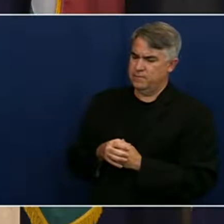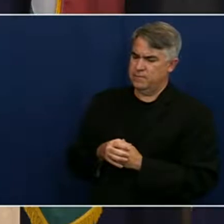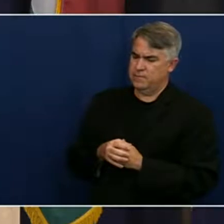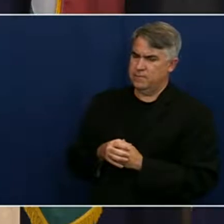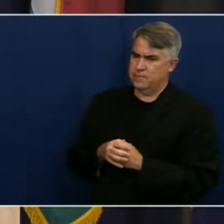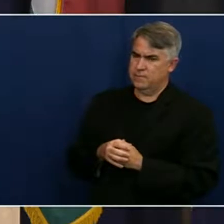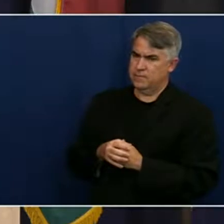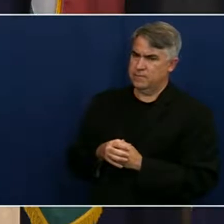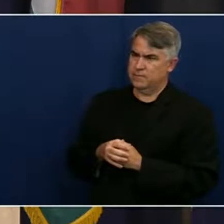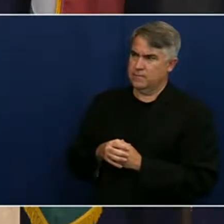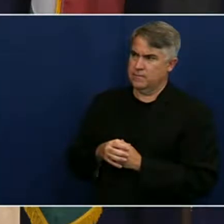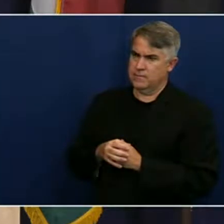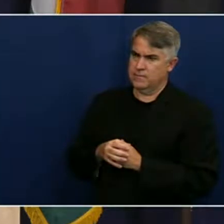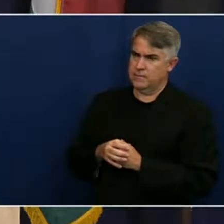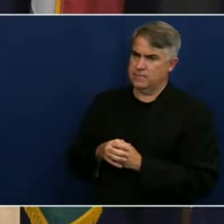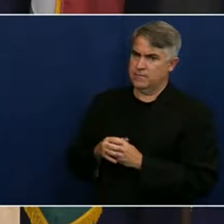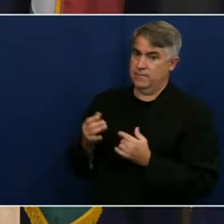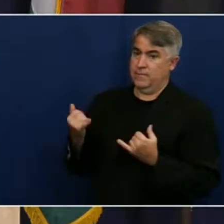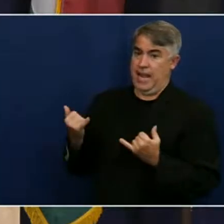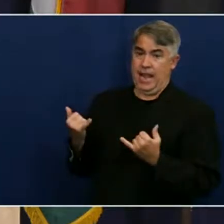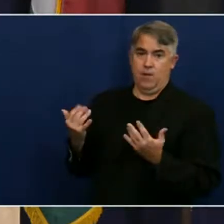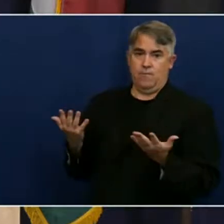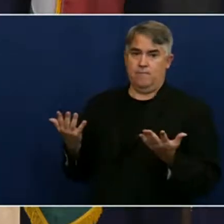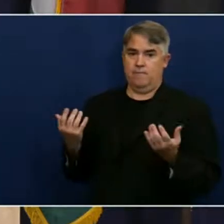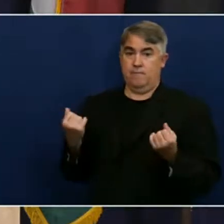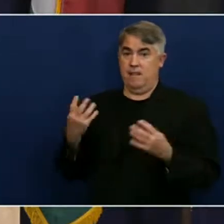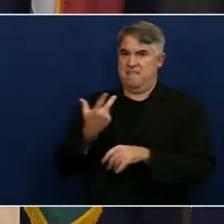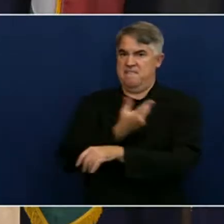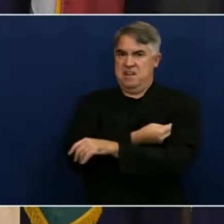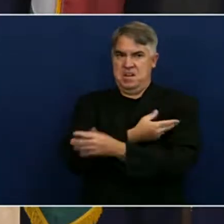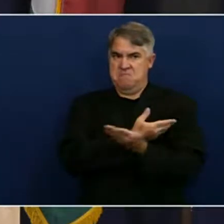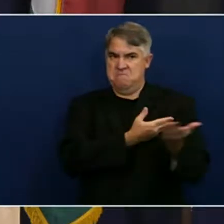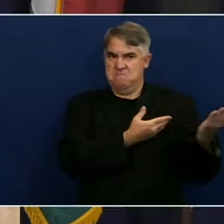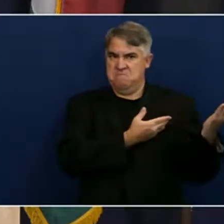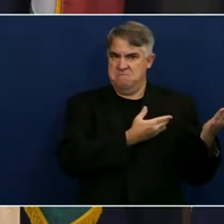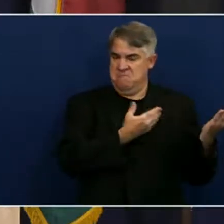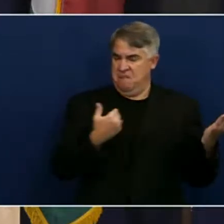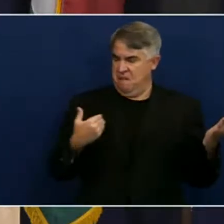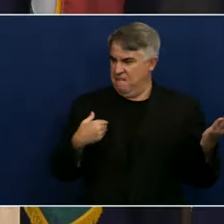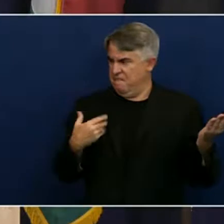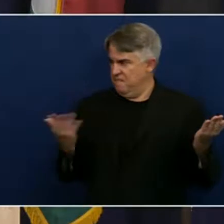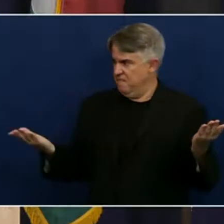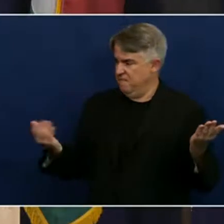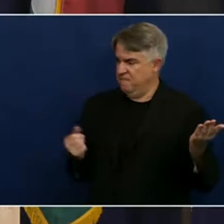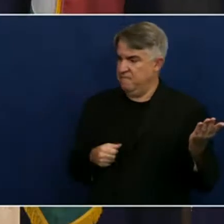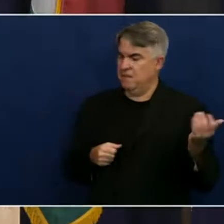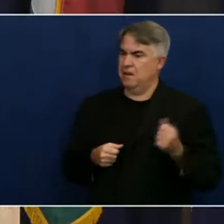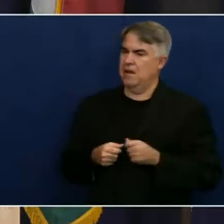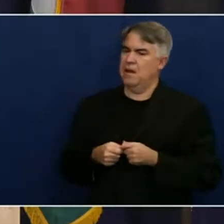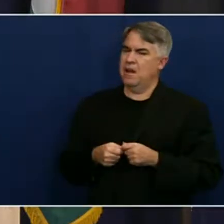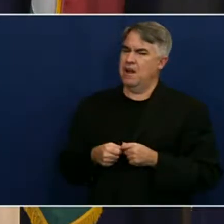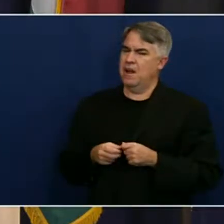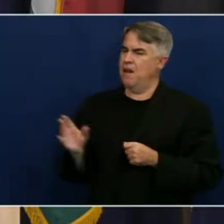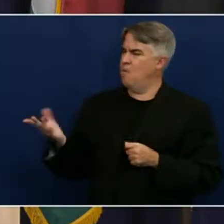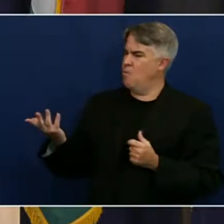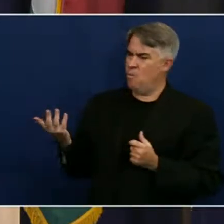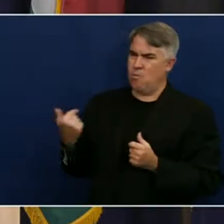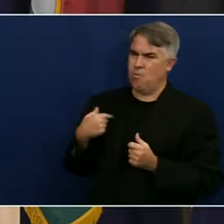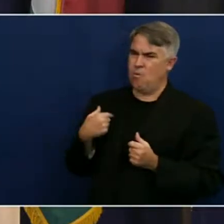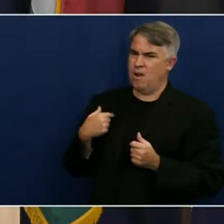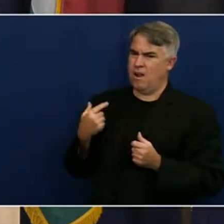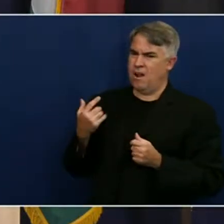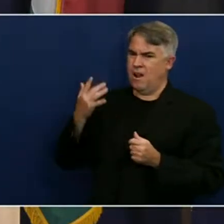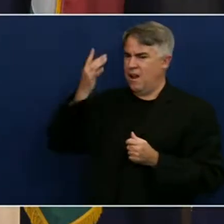Obviously, it's a different world now with a lot of people being vaccinated. As you guys look at what's occurring in these places that do still